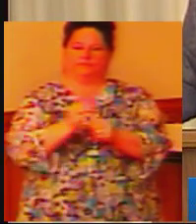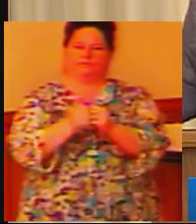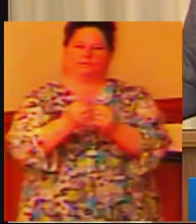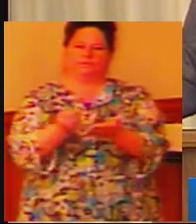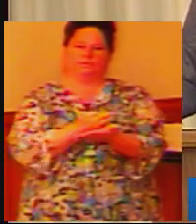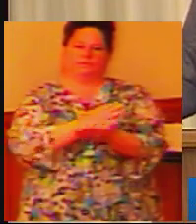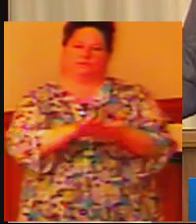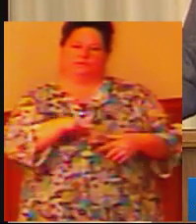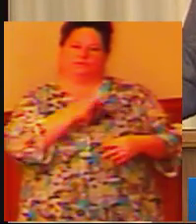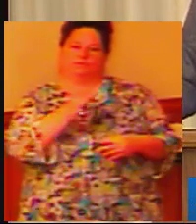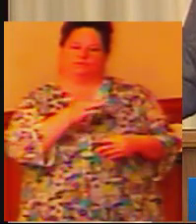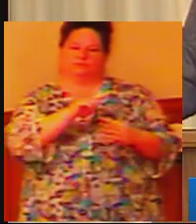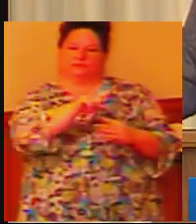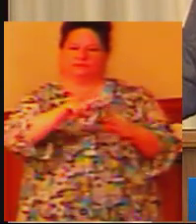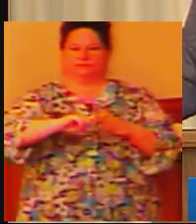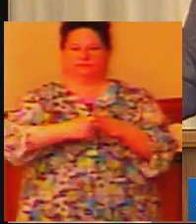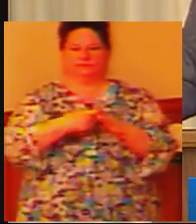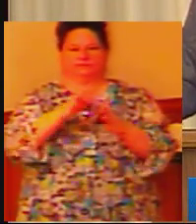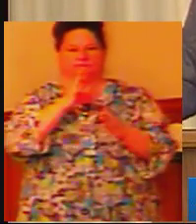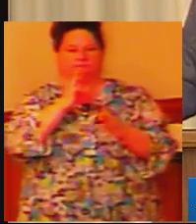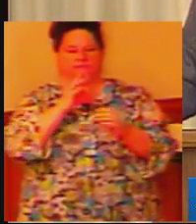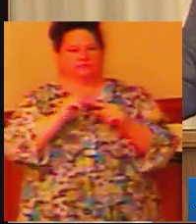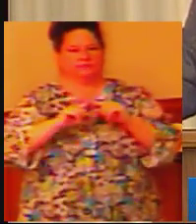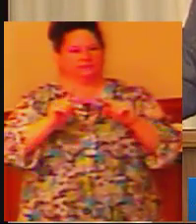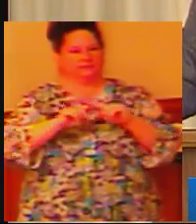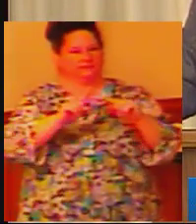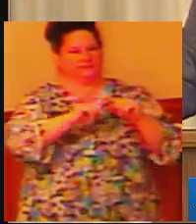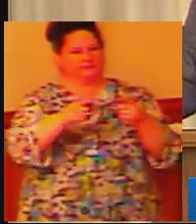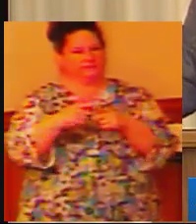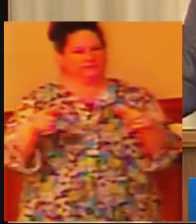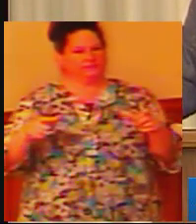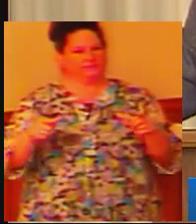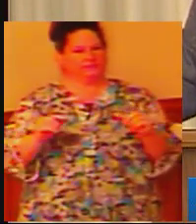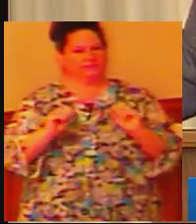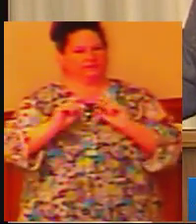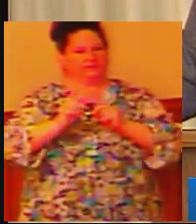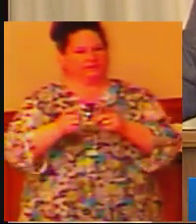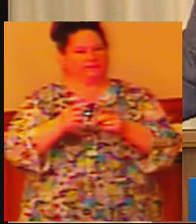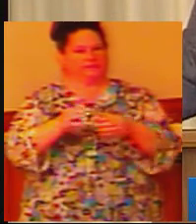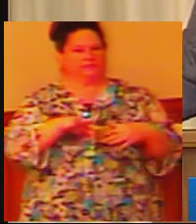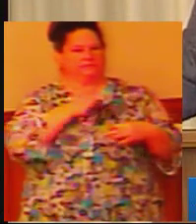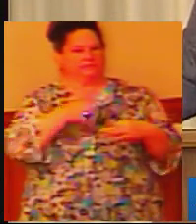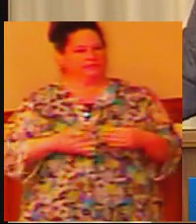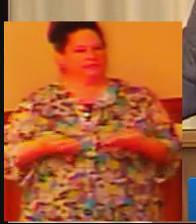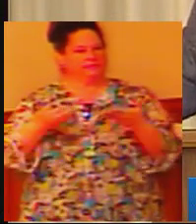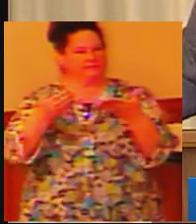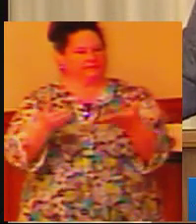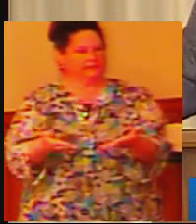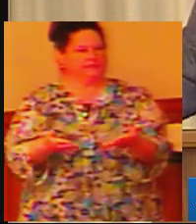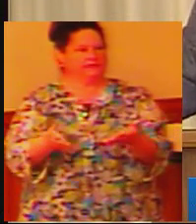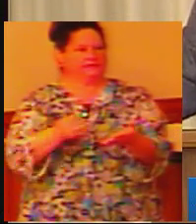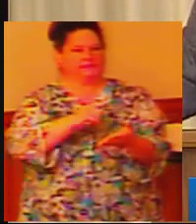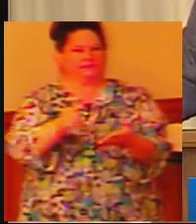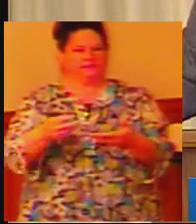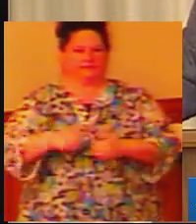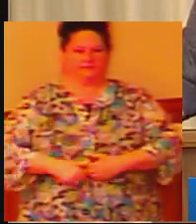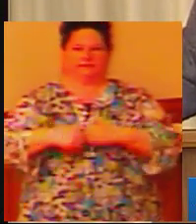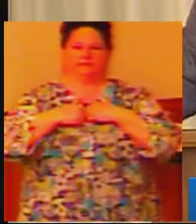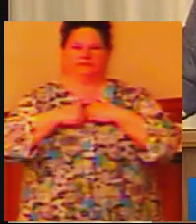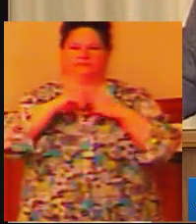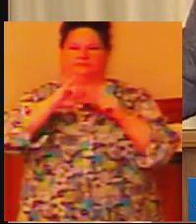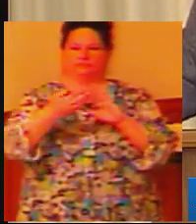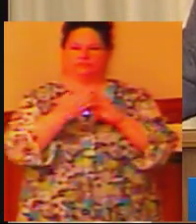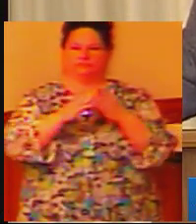and began to speak with other tongues as the Spirit gave them utterance. And they were dwelling in Jerusalem,